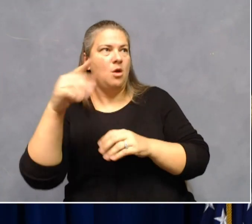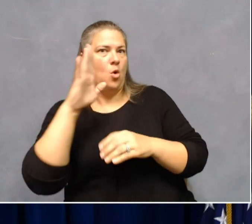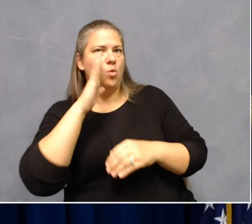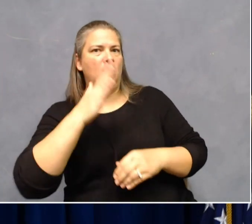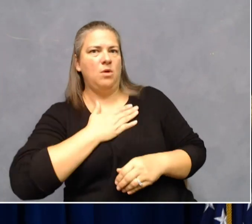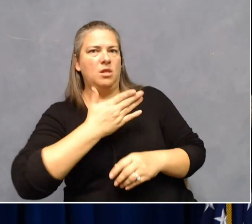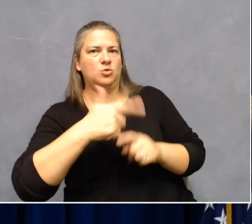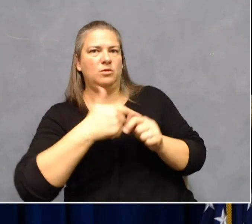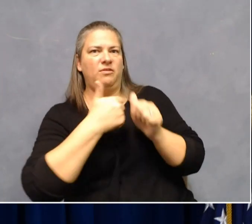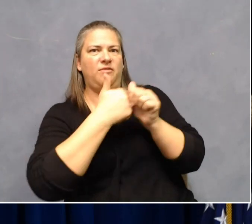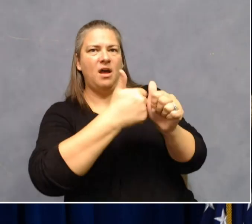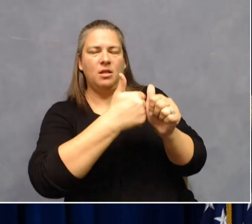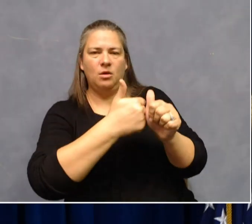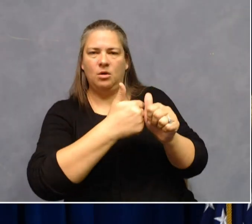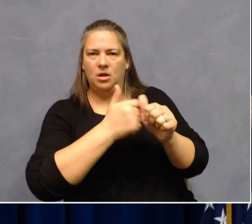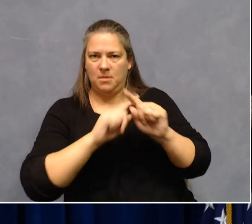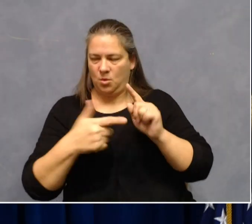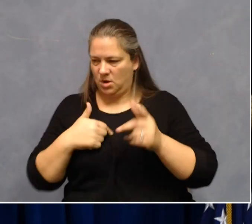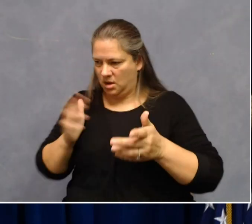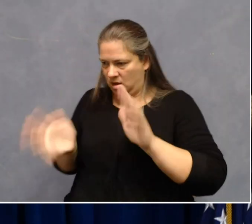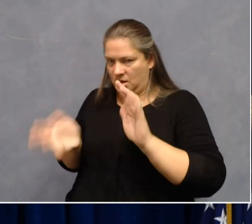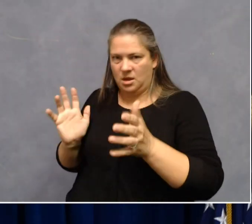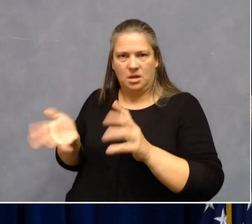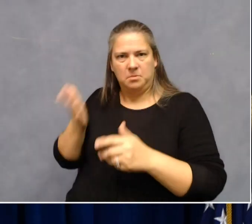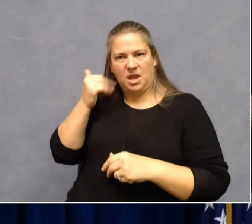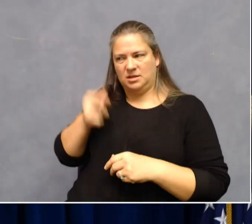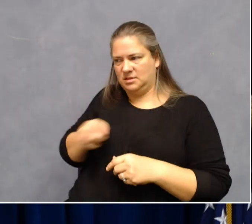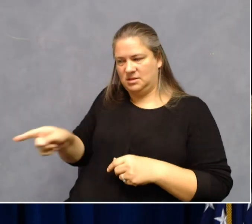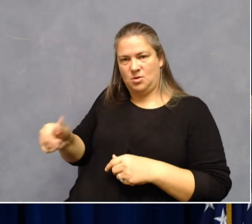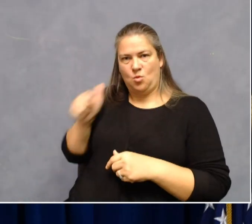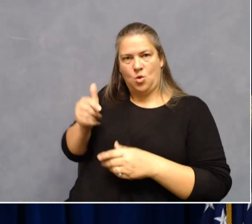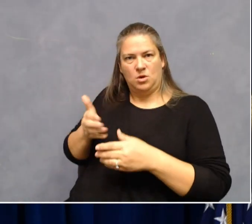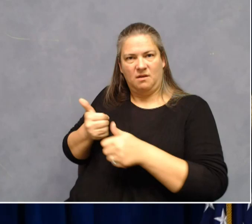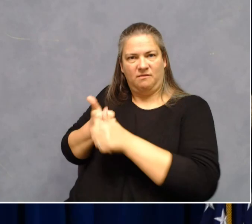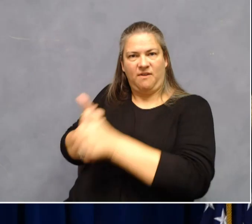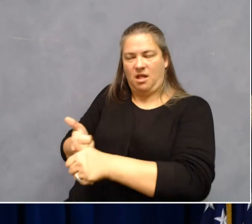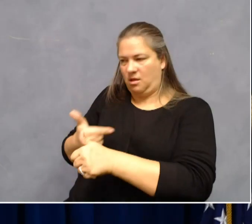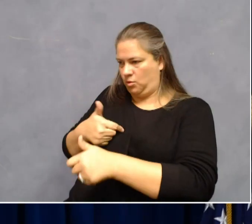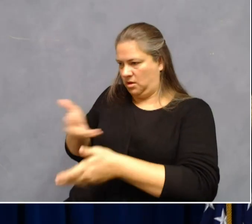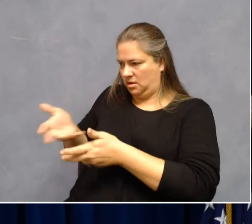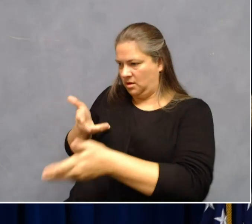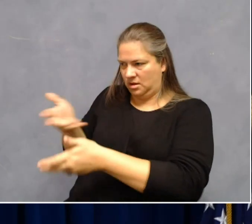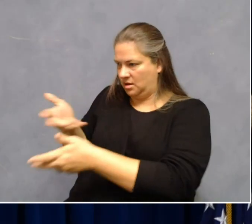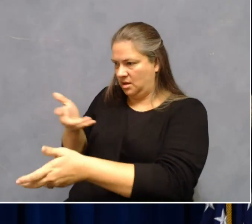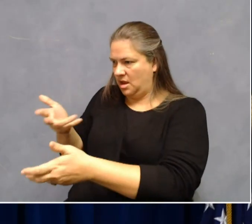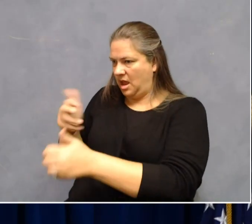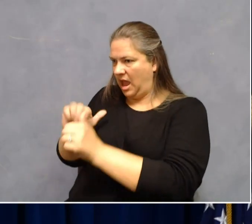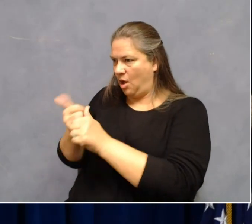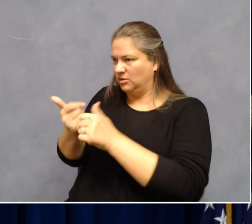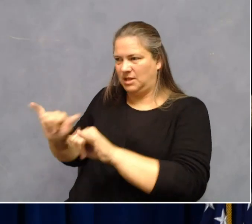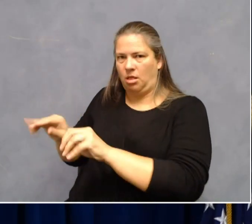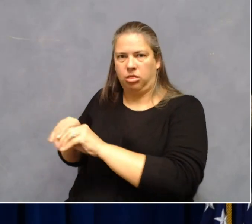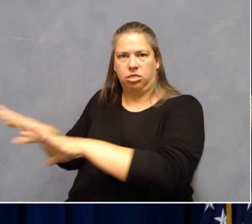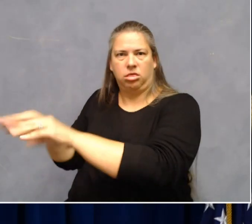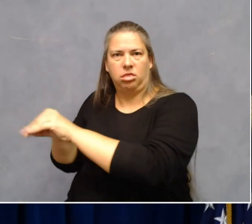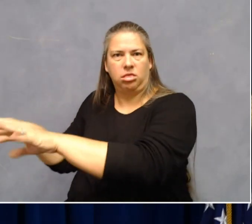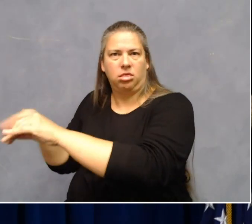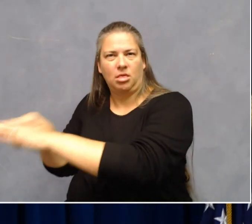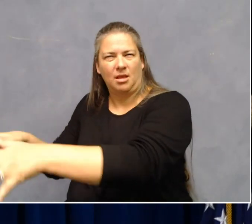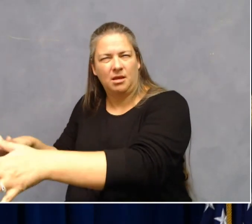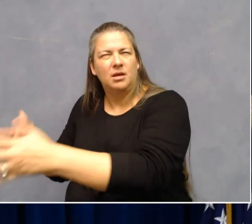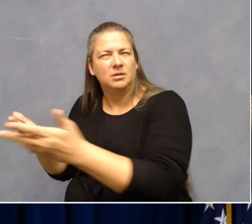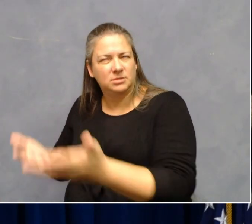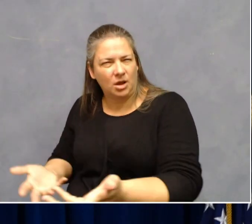But that doesn't mean that we aren't evaluating new and additional steps that may be necessary or would be